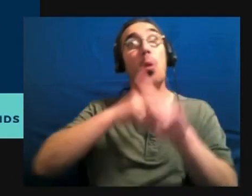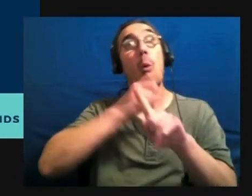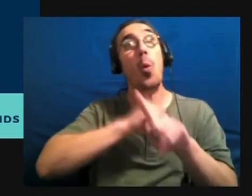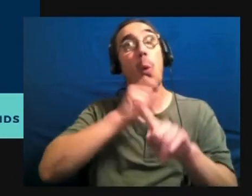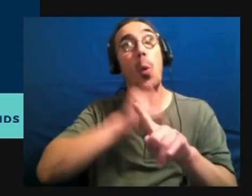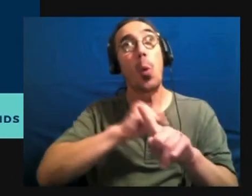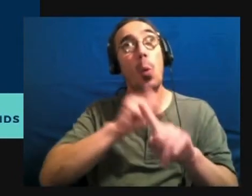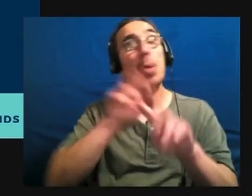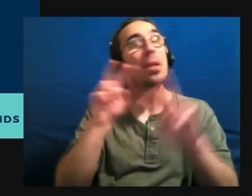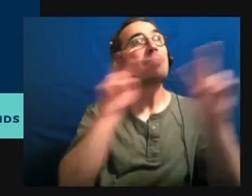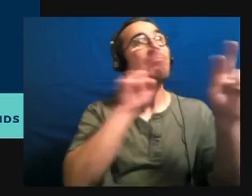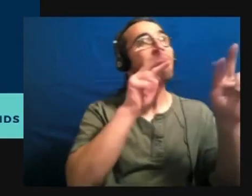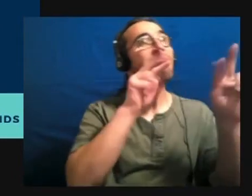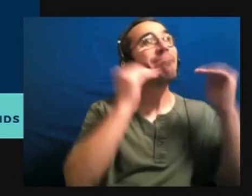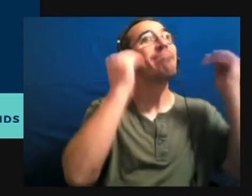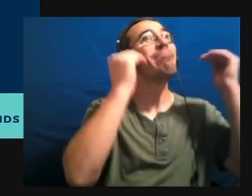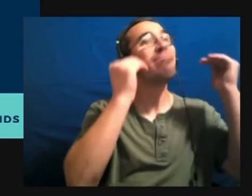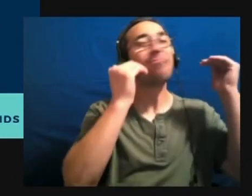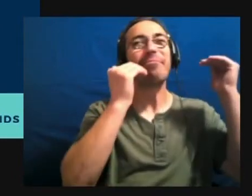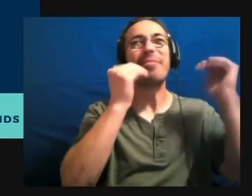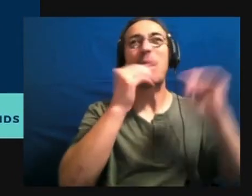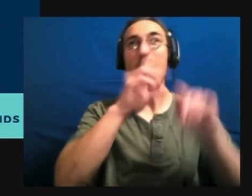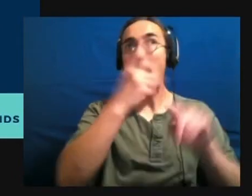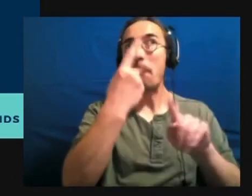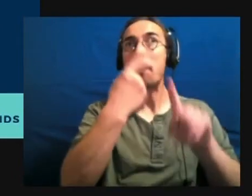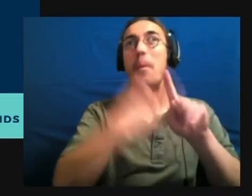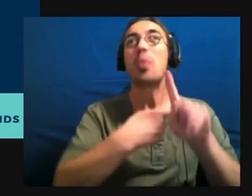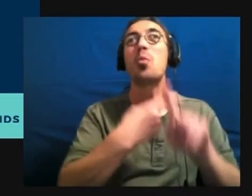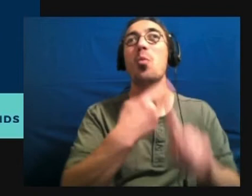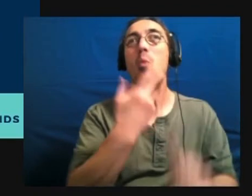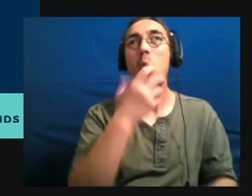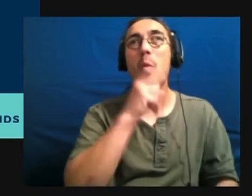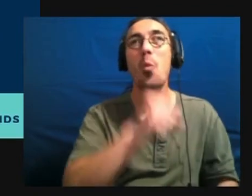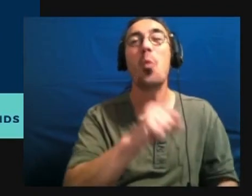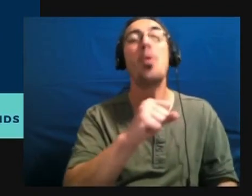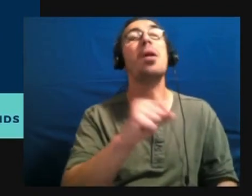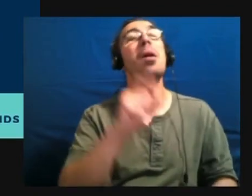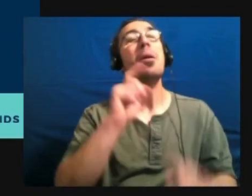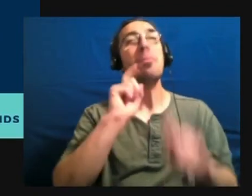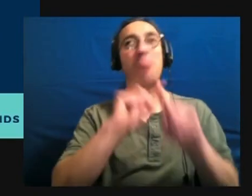people. But then there were other things, you can look for